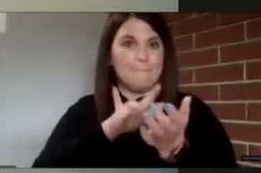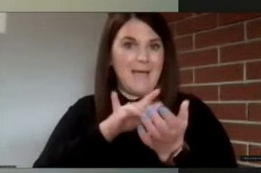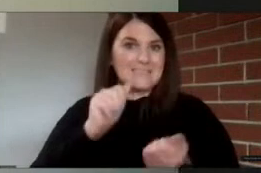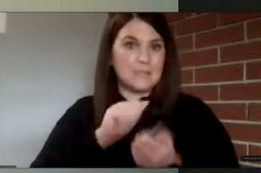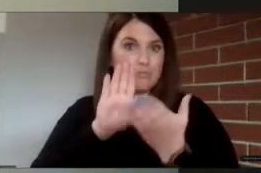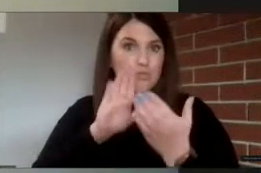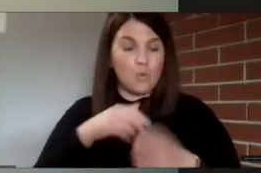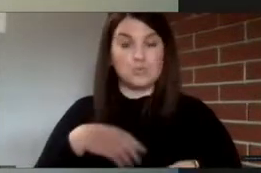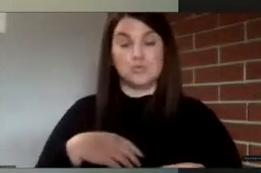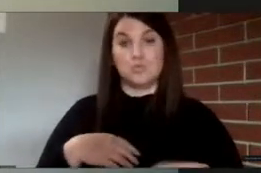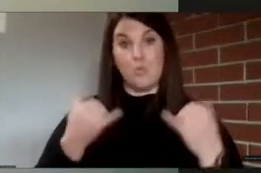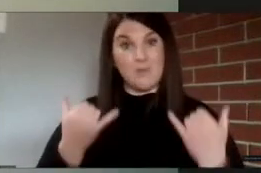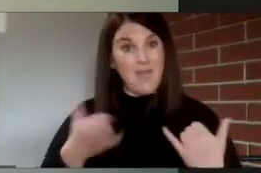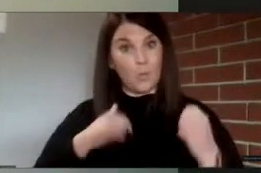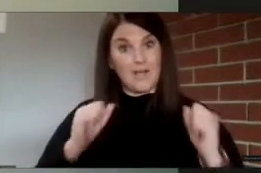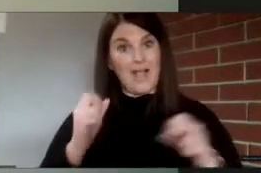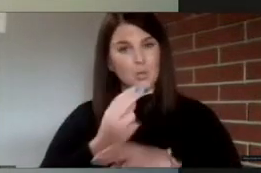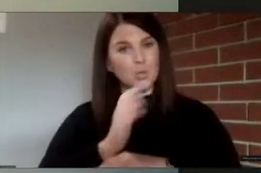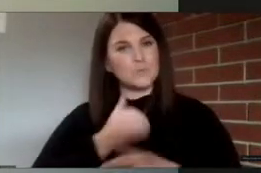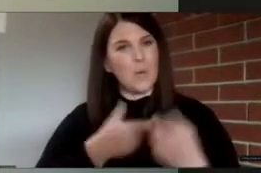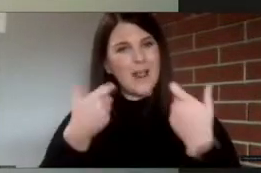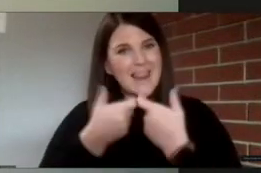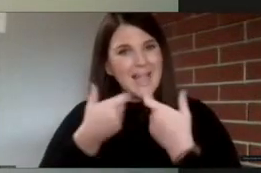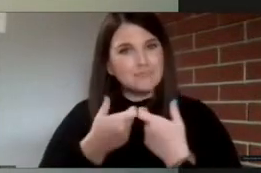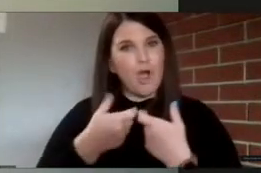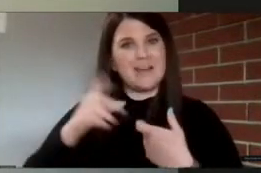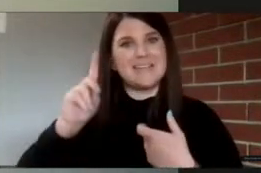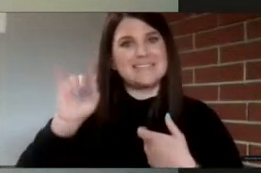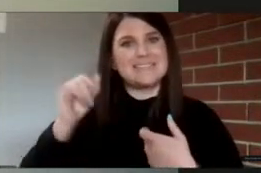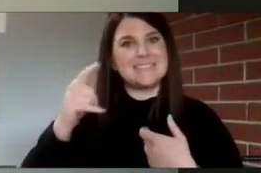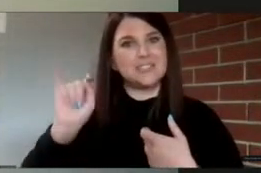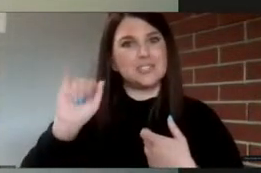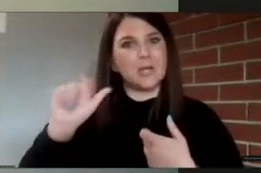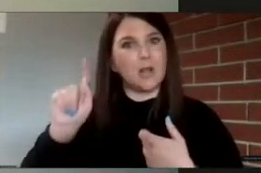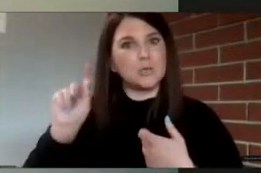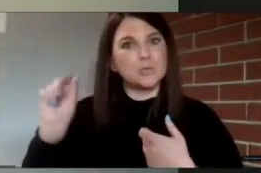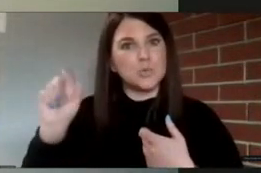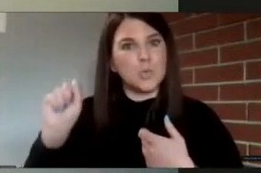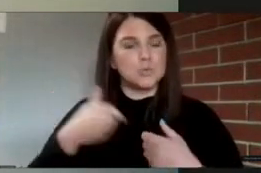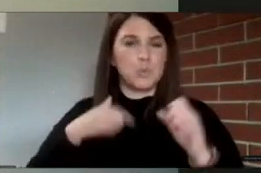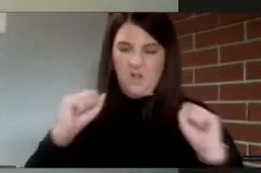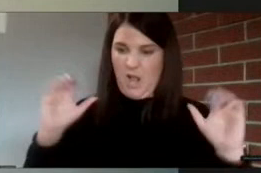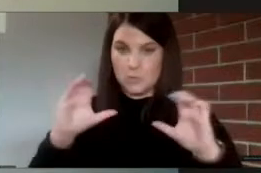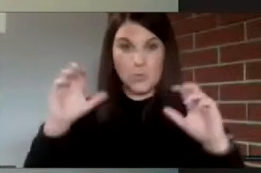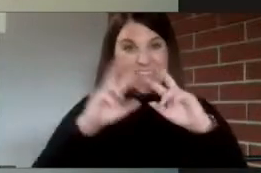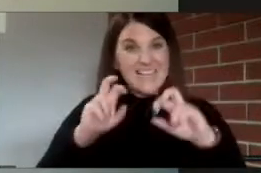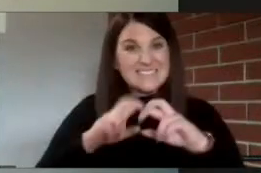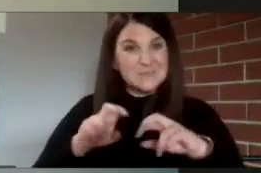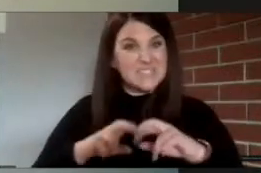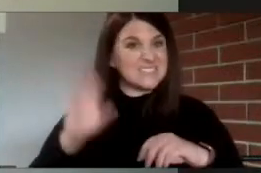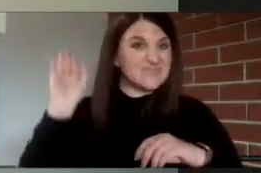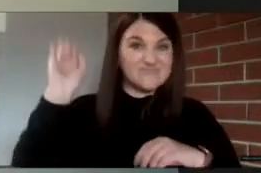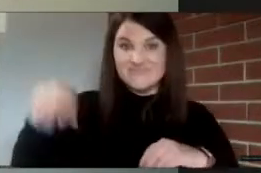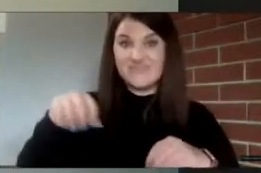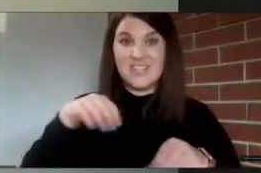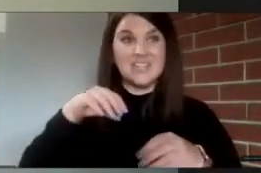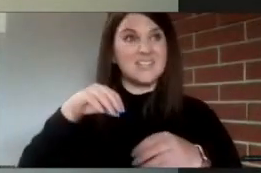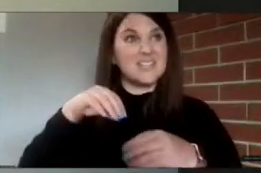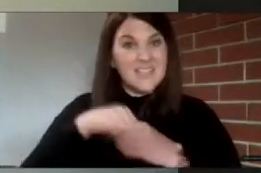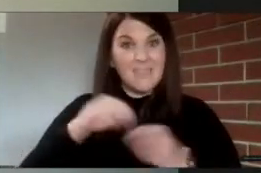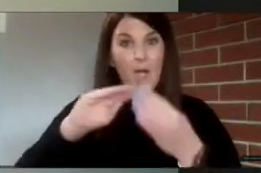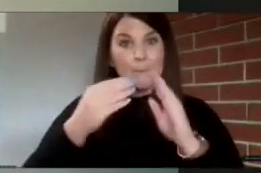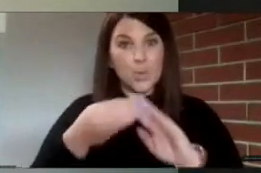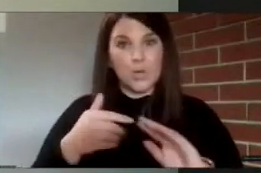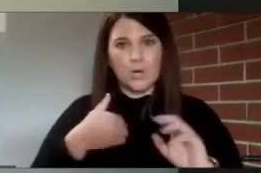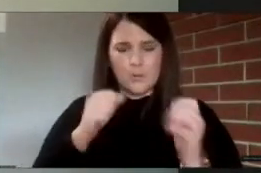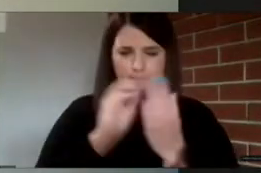point, use our electronic and digital tools to do assessments in the field, take the results of these